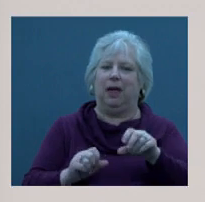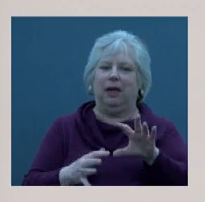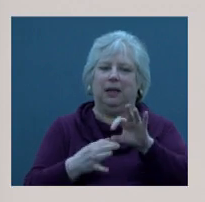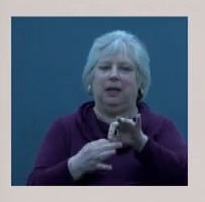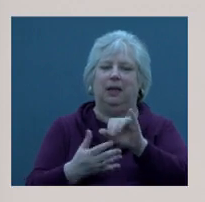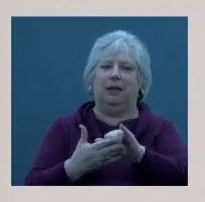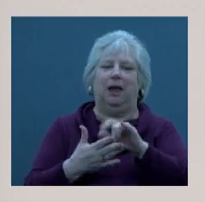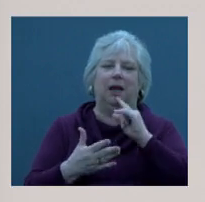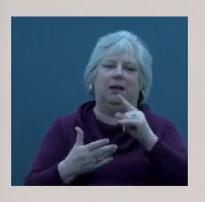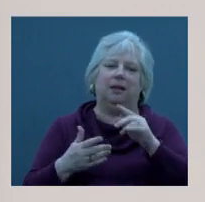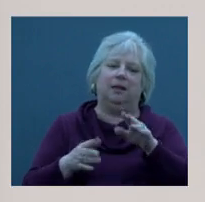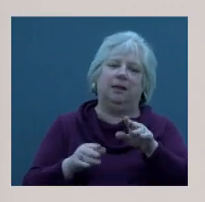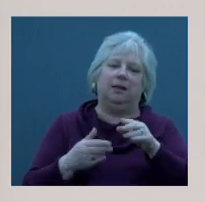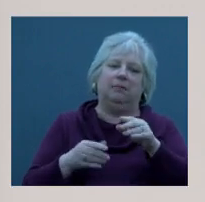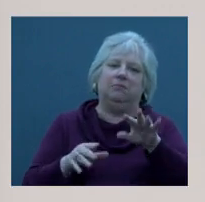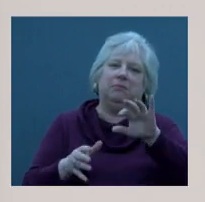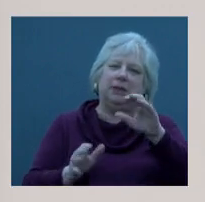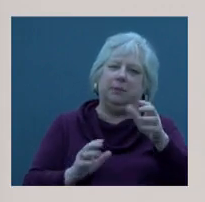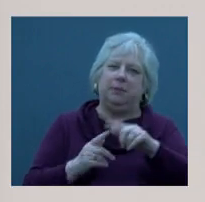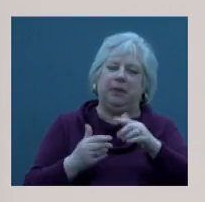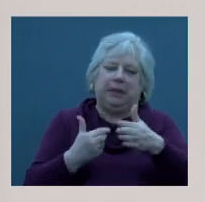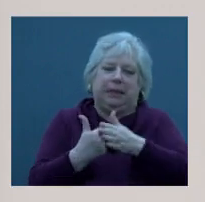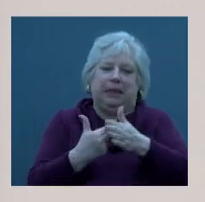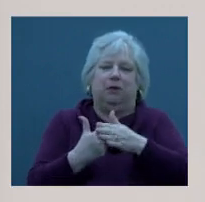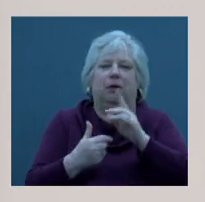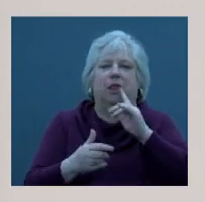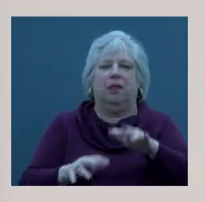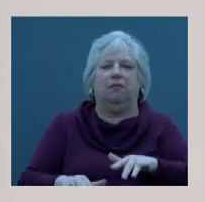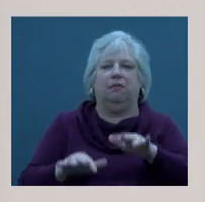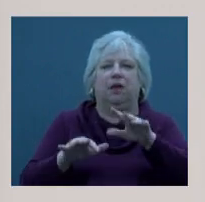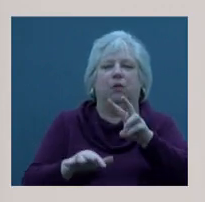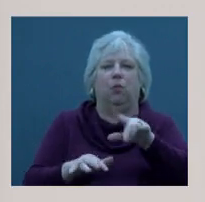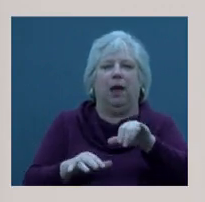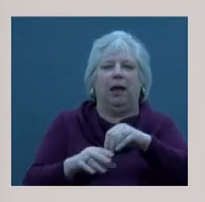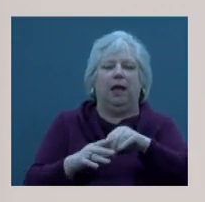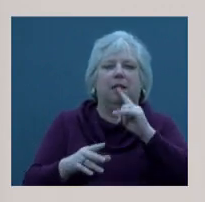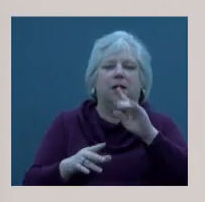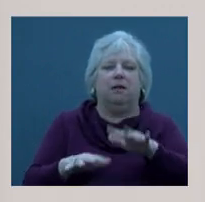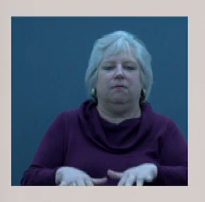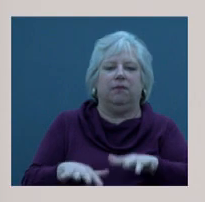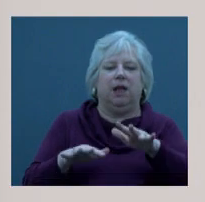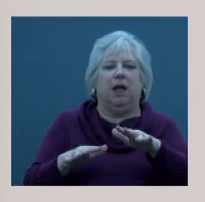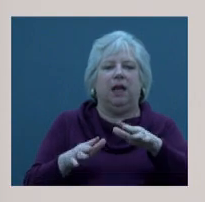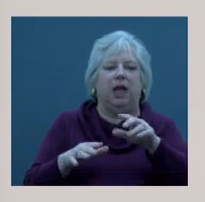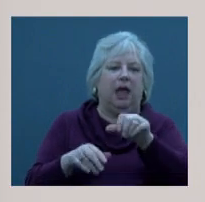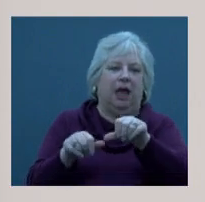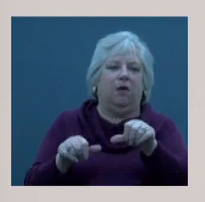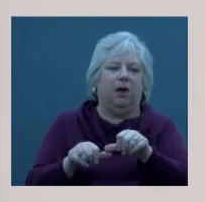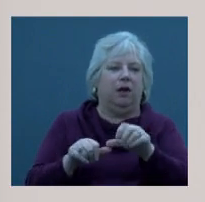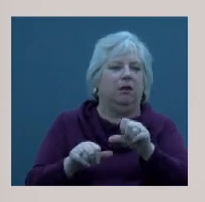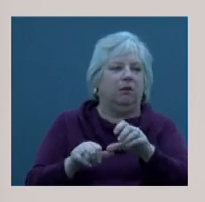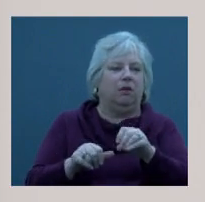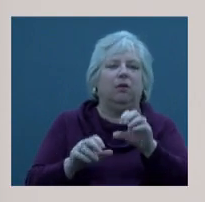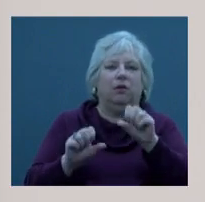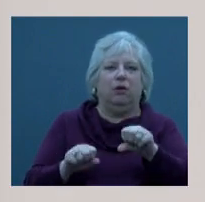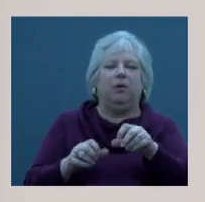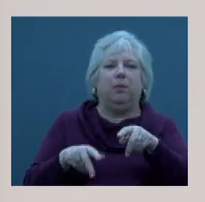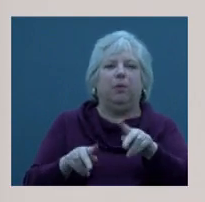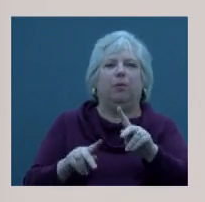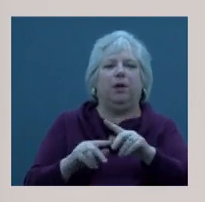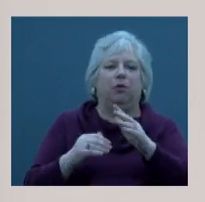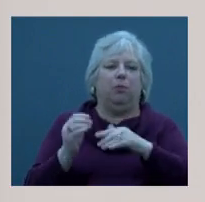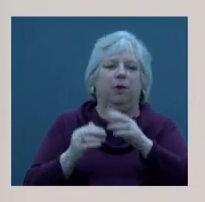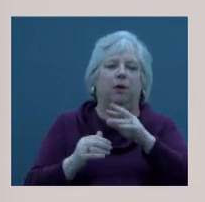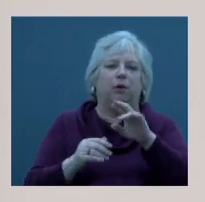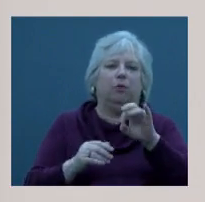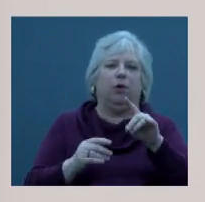to the floodway in the floodplain area, and so there could be a permit gotten to fill in the floodplain, build a road, and